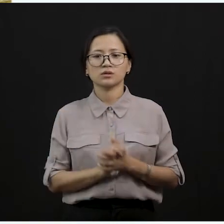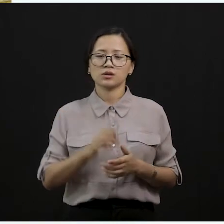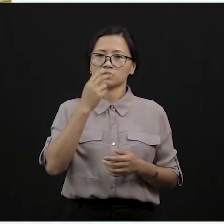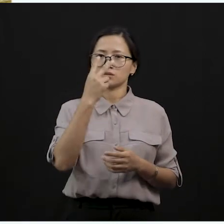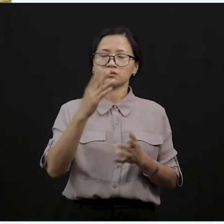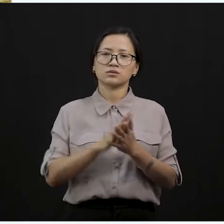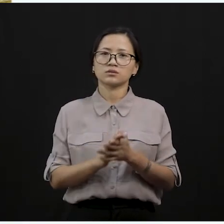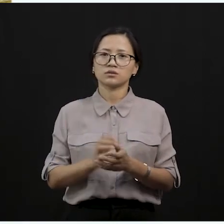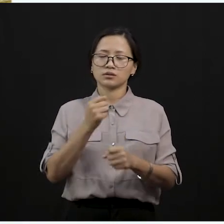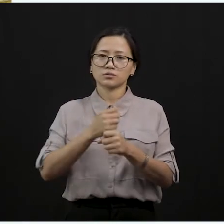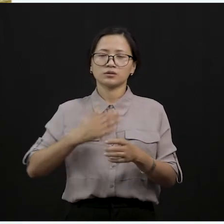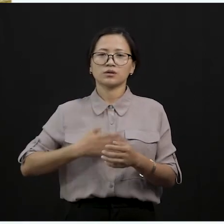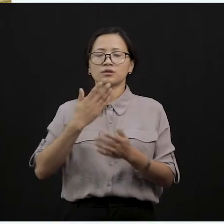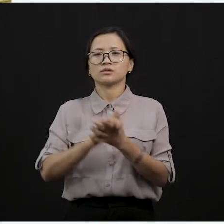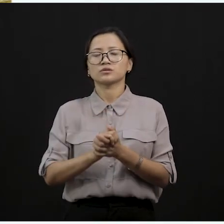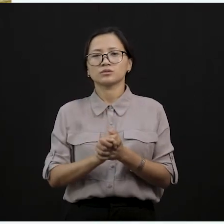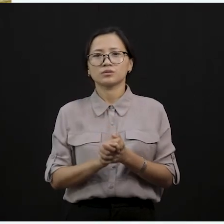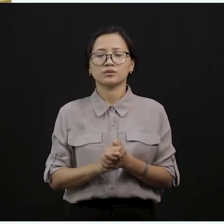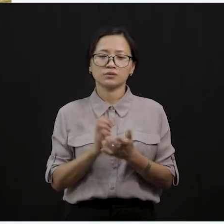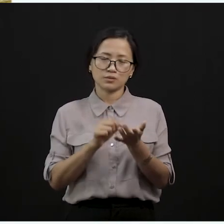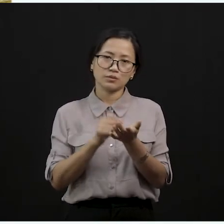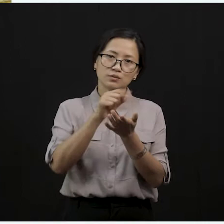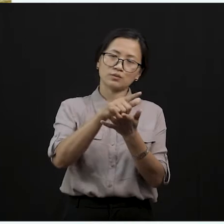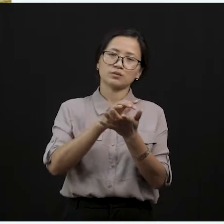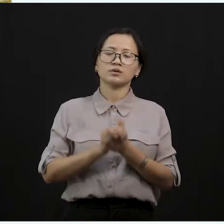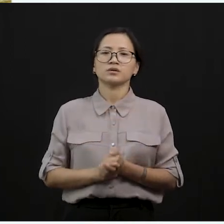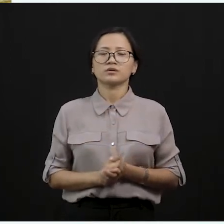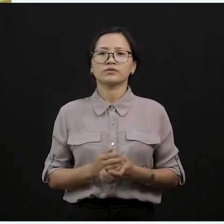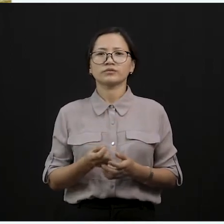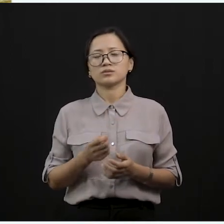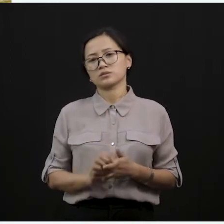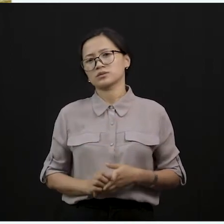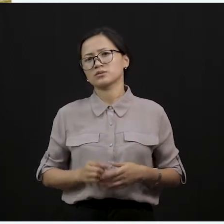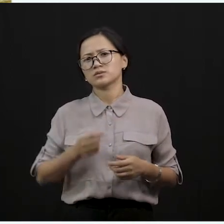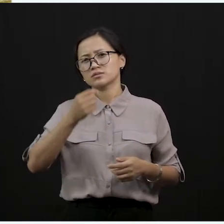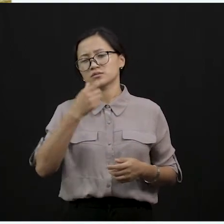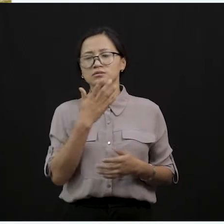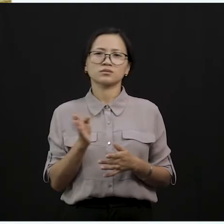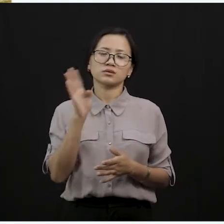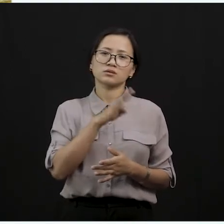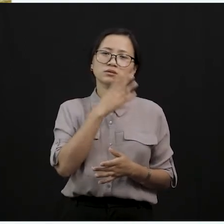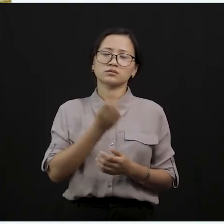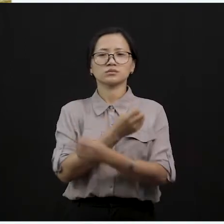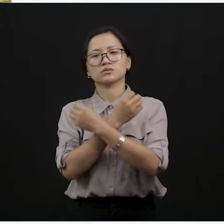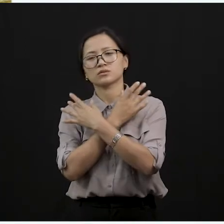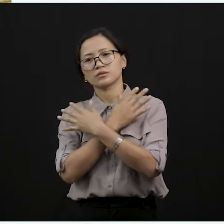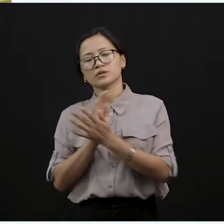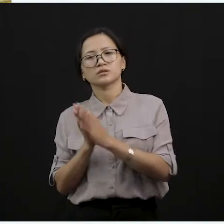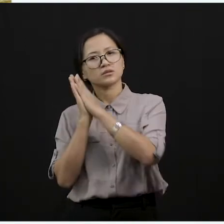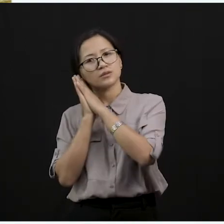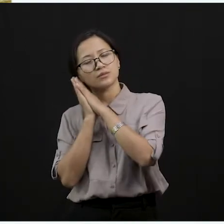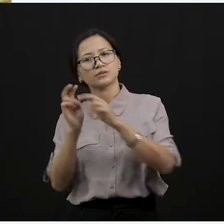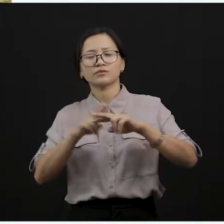grasshopper here, very lazy, right? So grasshopper was singing, again sleeping, just making